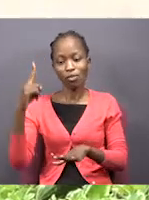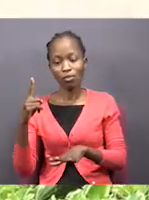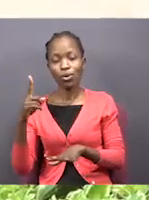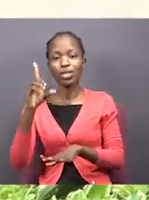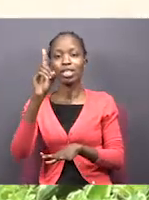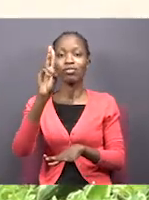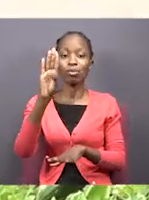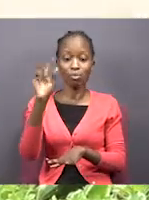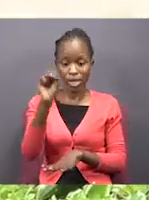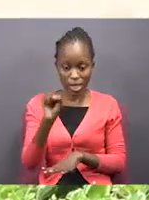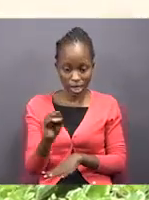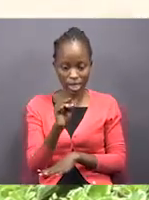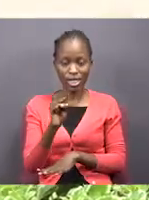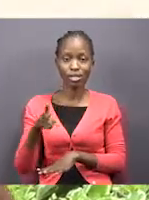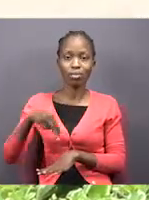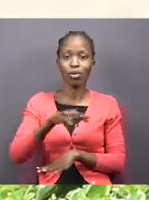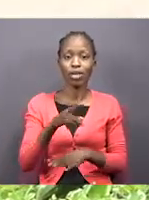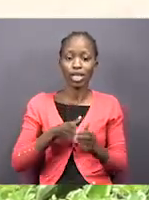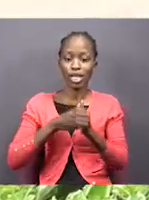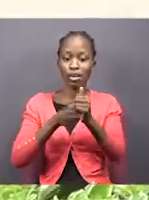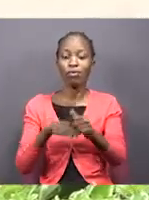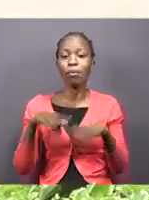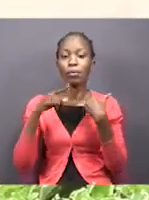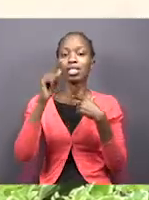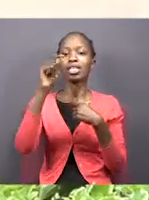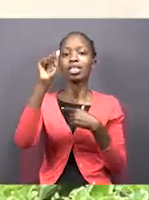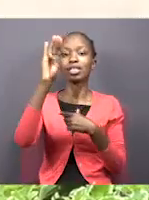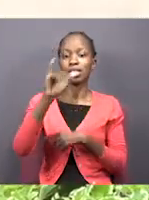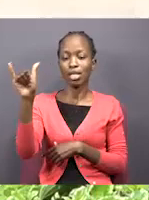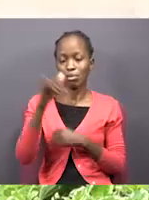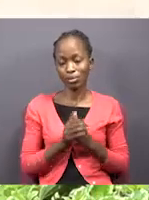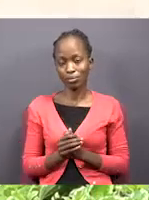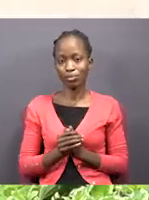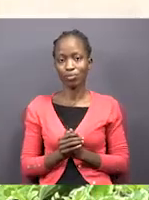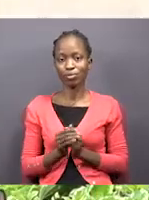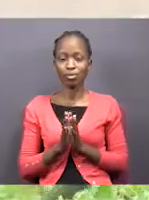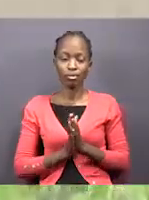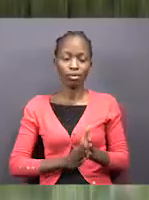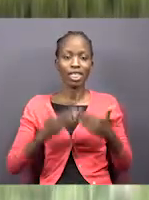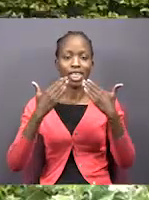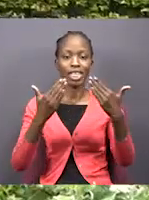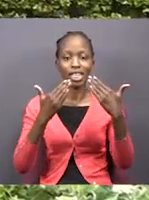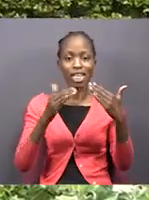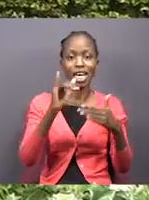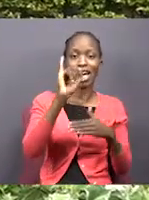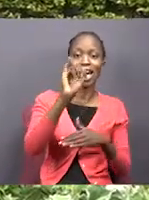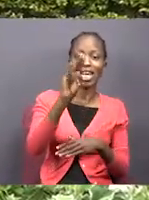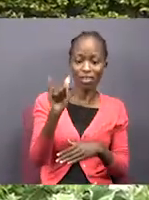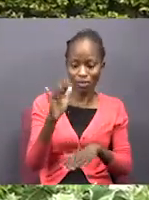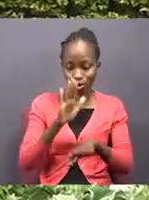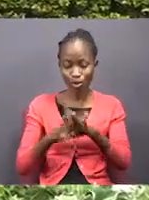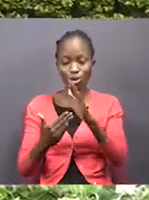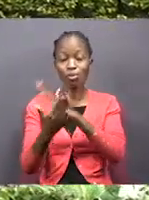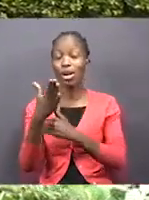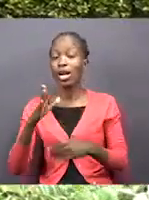for our traditional DVBS parade, which are going to be led by Pastor Tabby and Tim. Come on. Thank you so much,